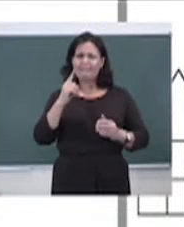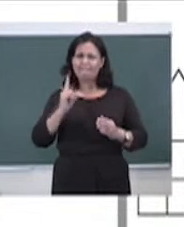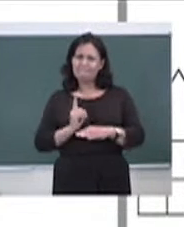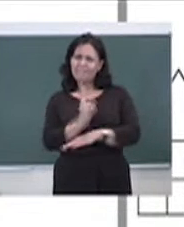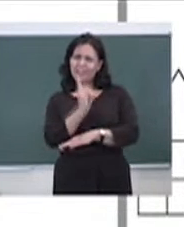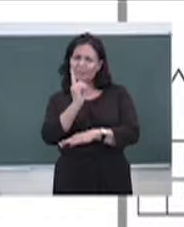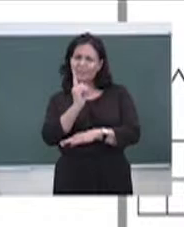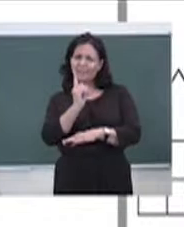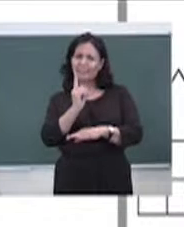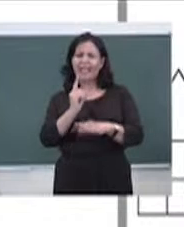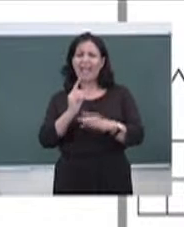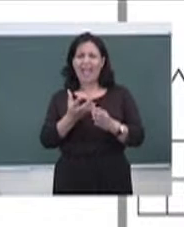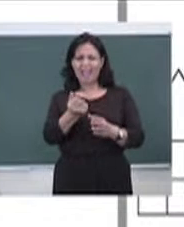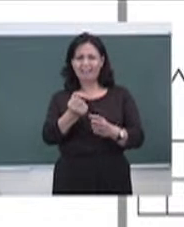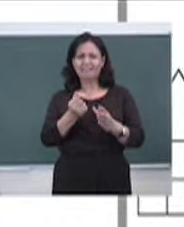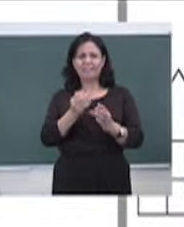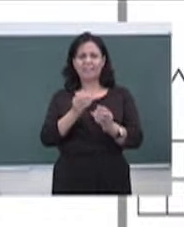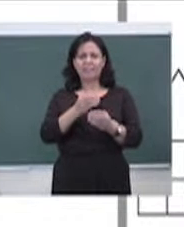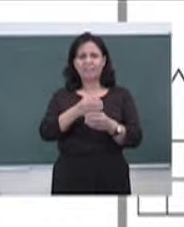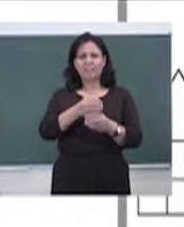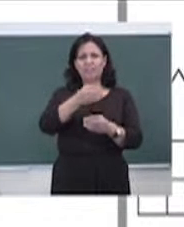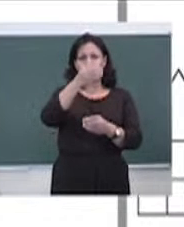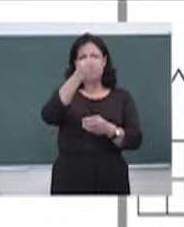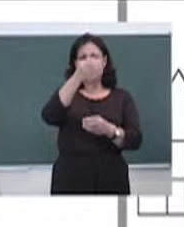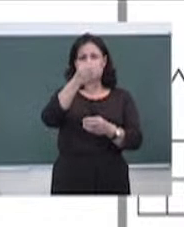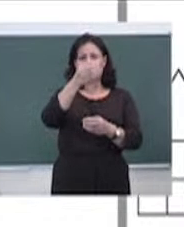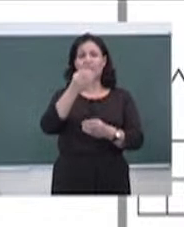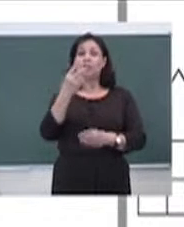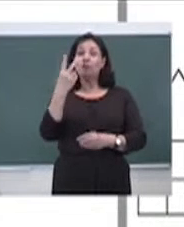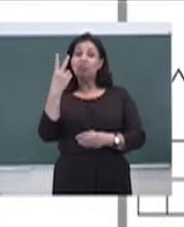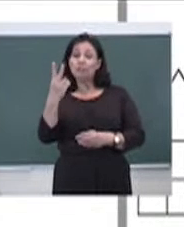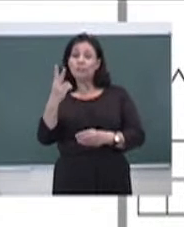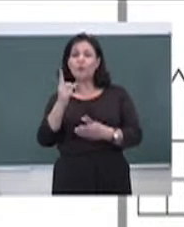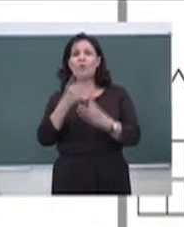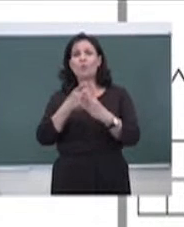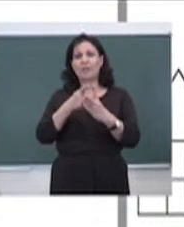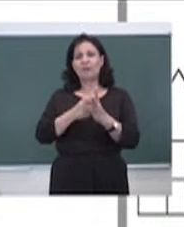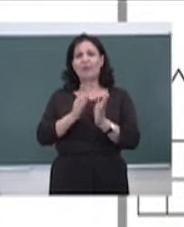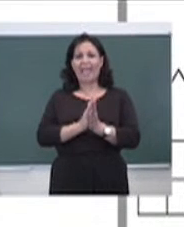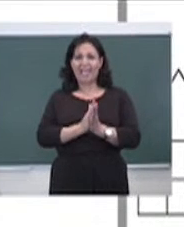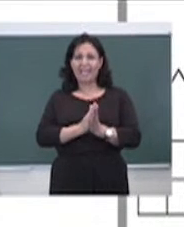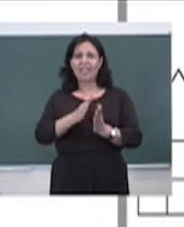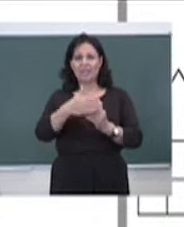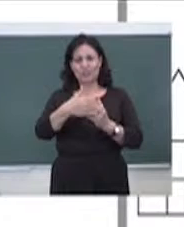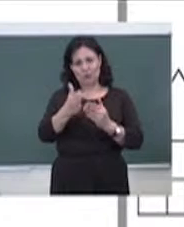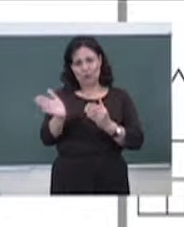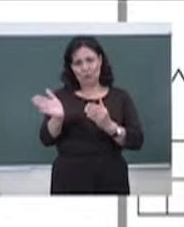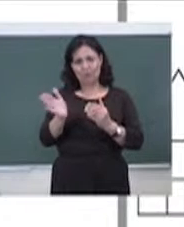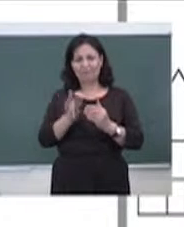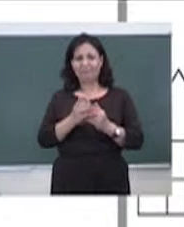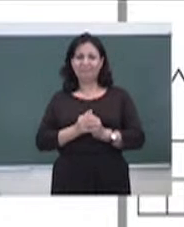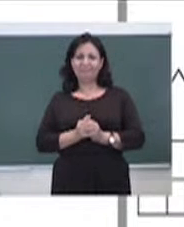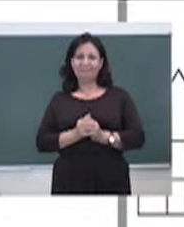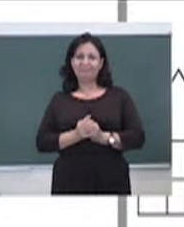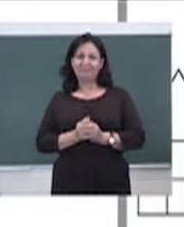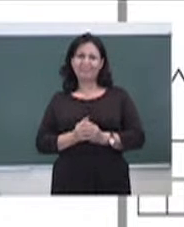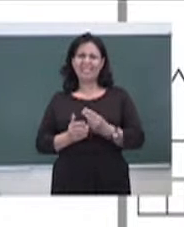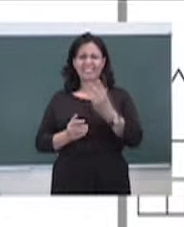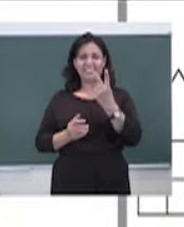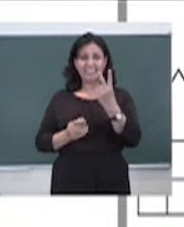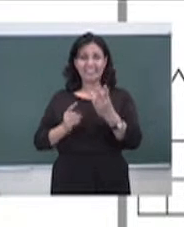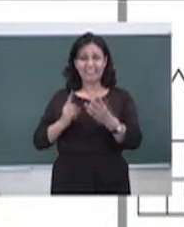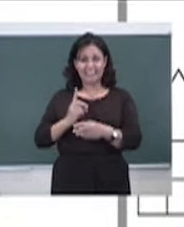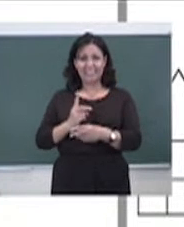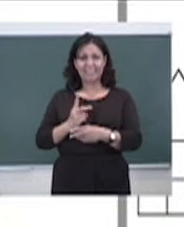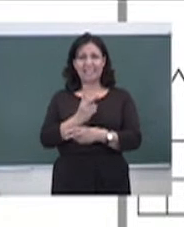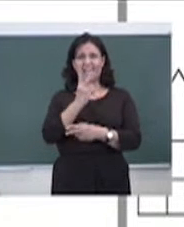a chimney, 2 windows, and a door. Our second house is